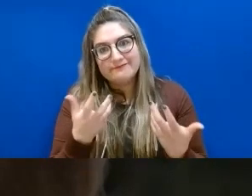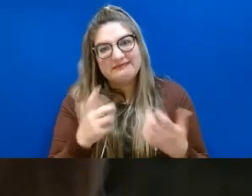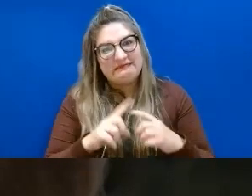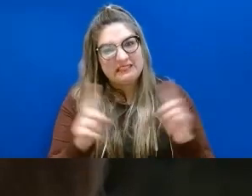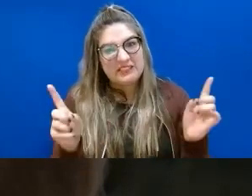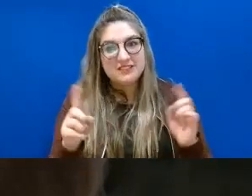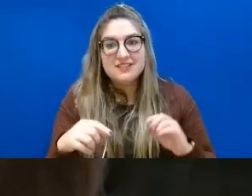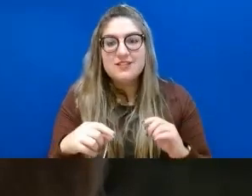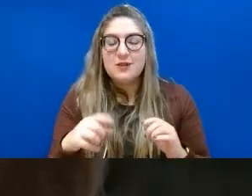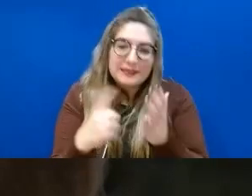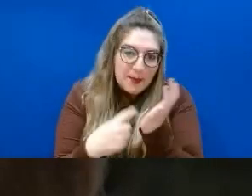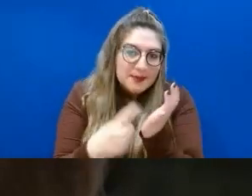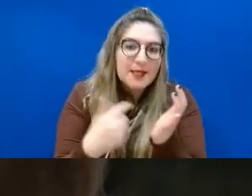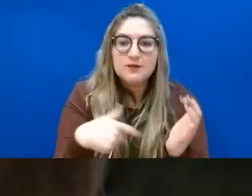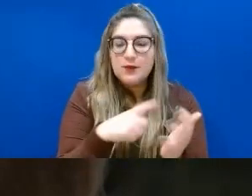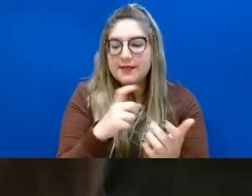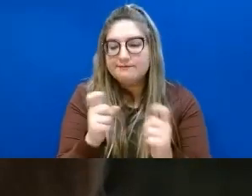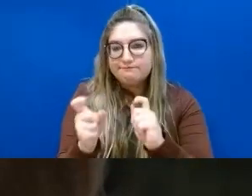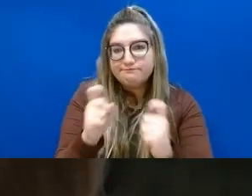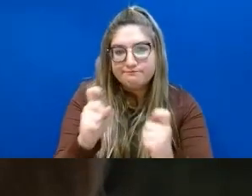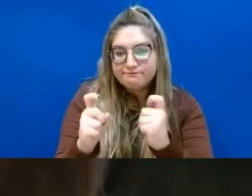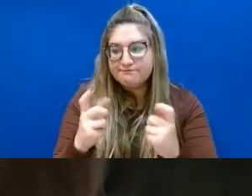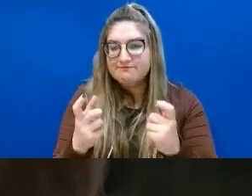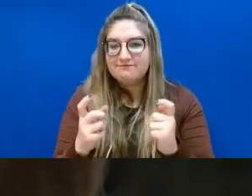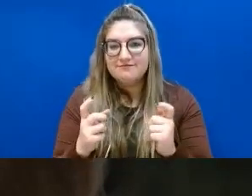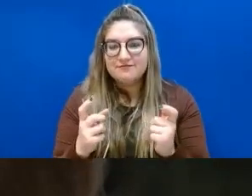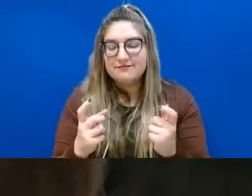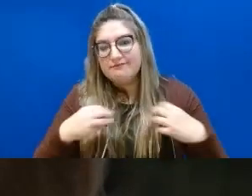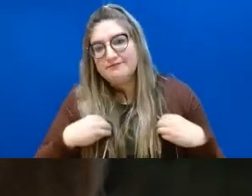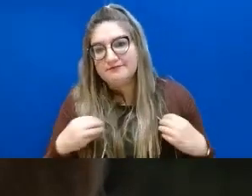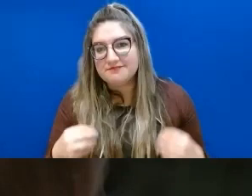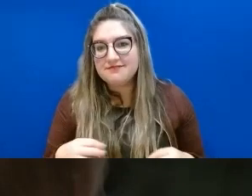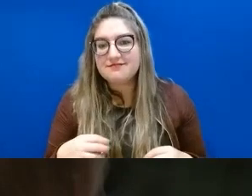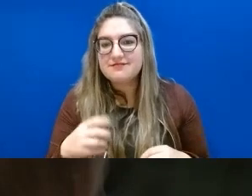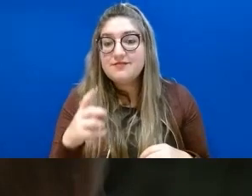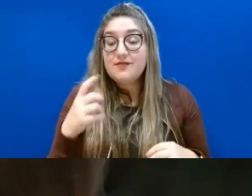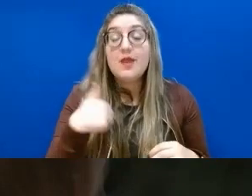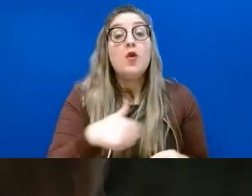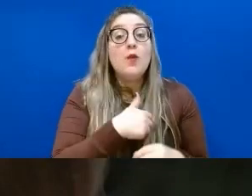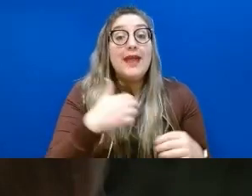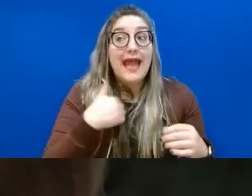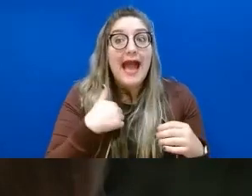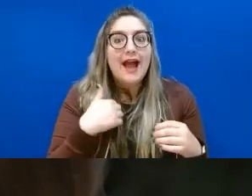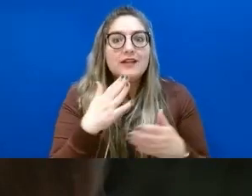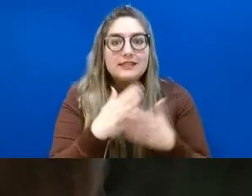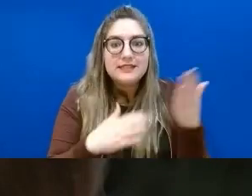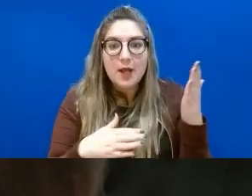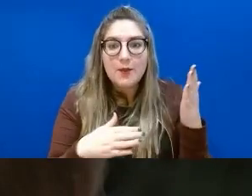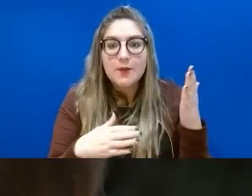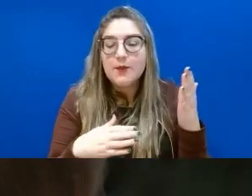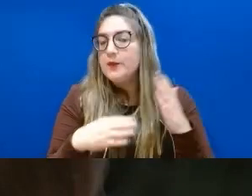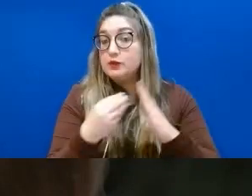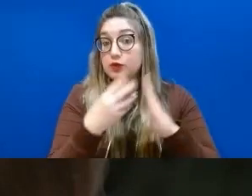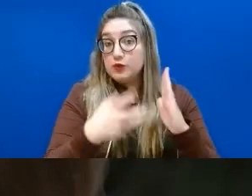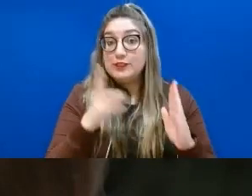of 160 students, which is small. But we have probably more students than that are, we would call like prospective